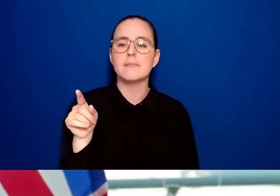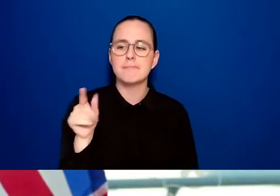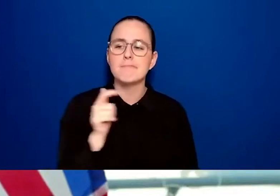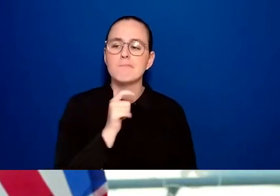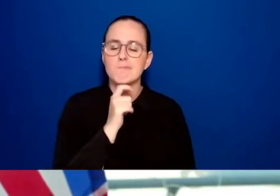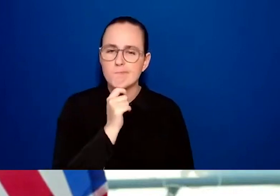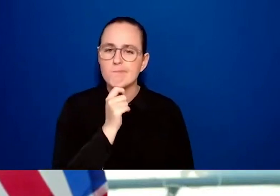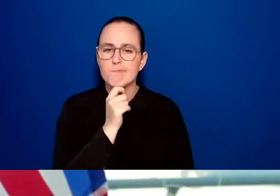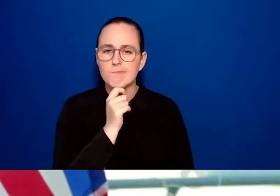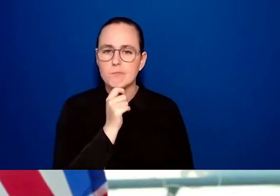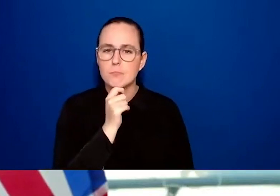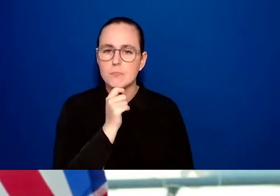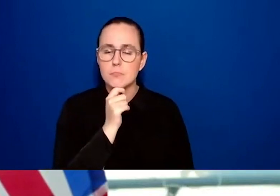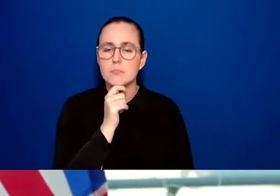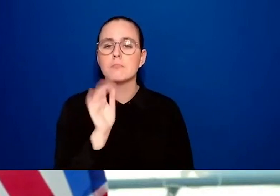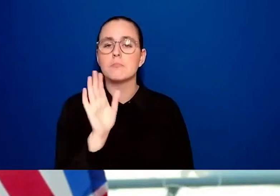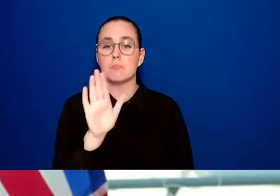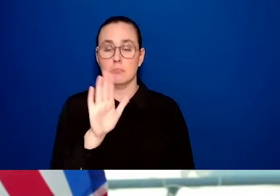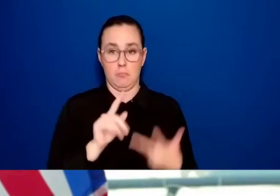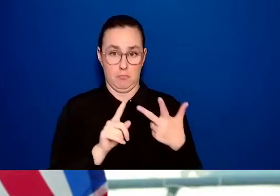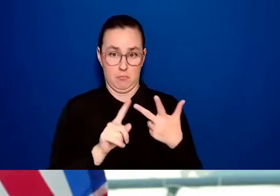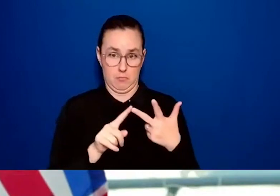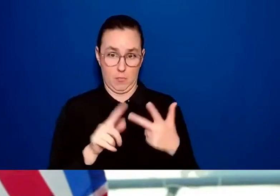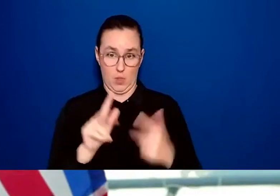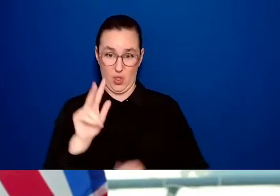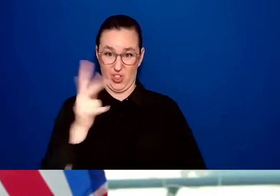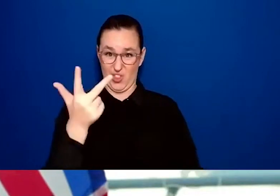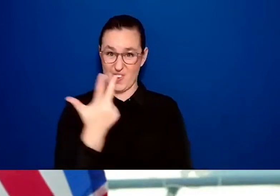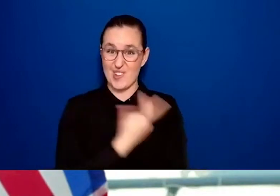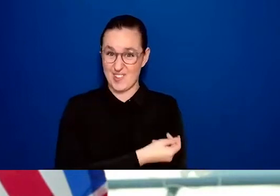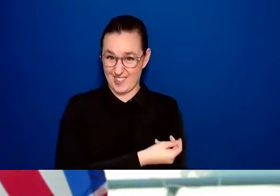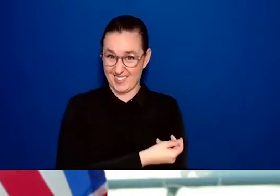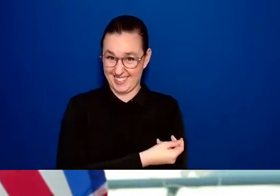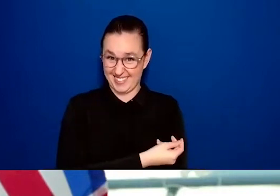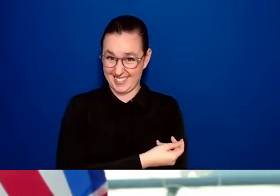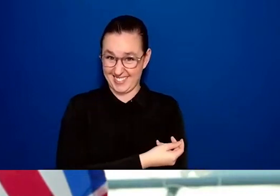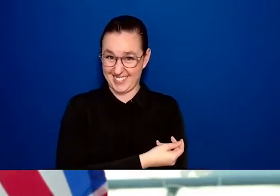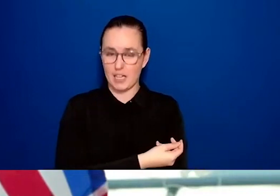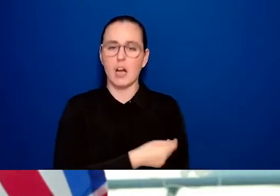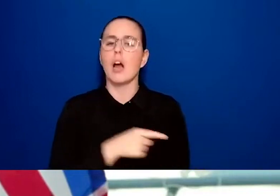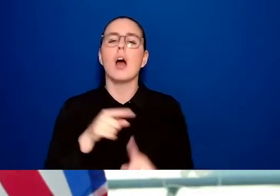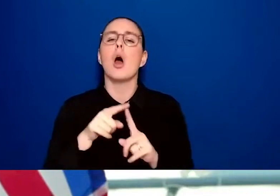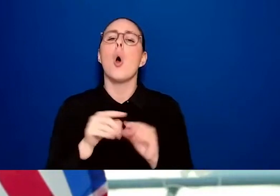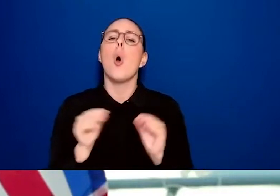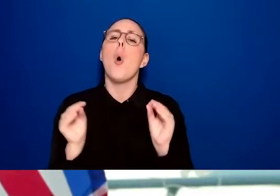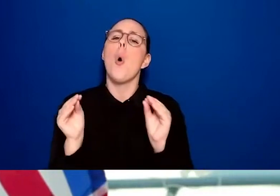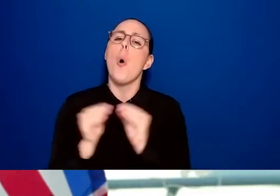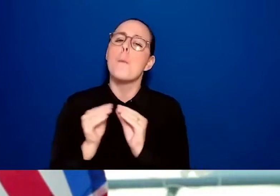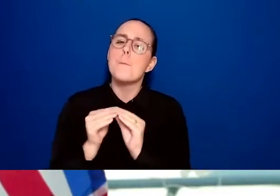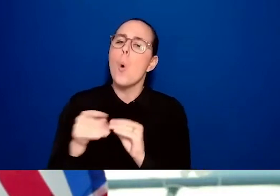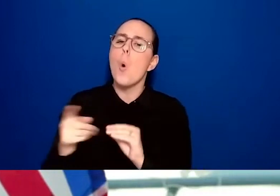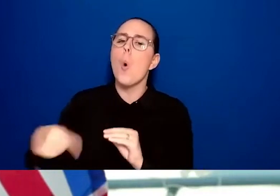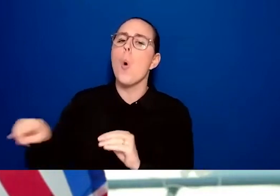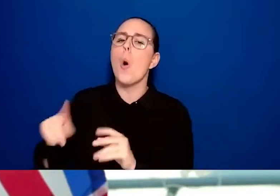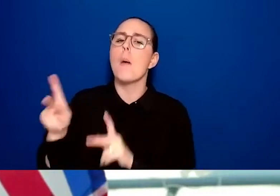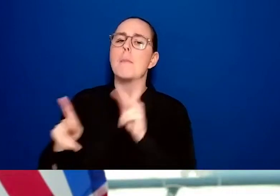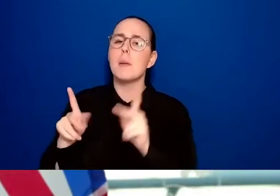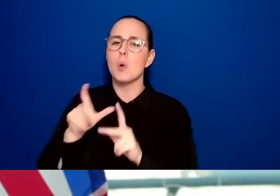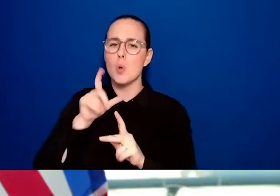of the primary series for people who just don't respond as well to vaccines. And we know that the studies show